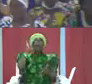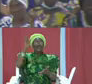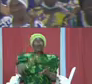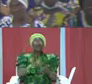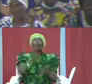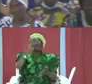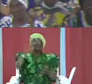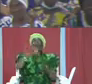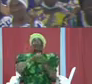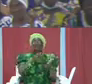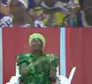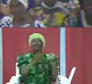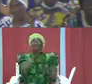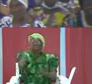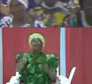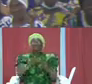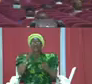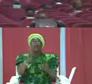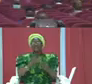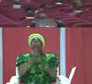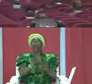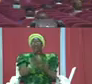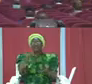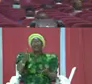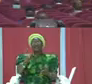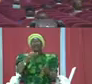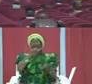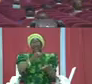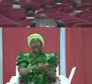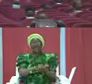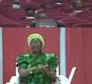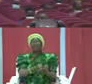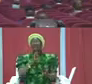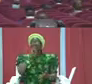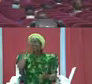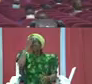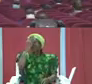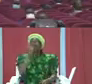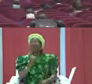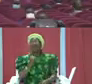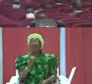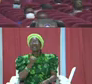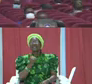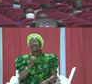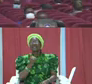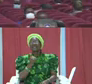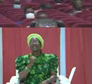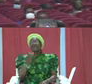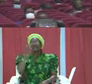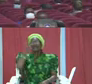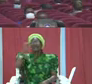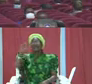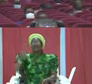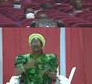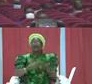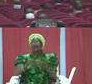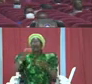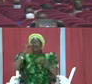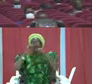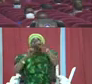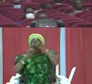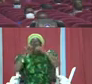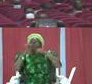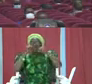That is why the Holy Communion